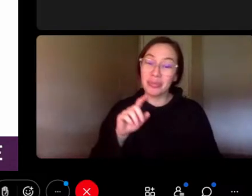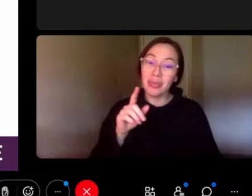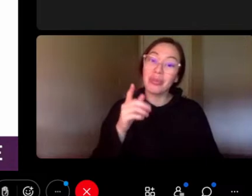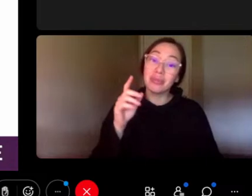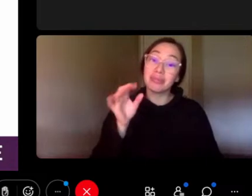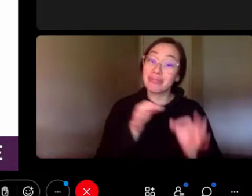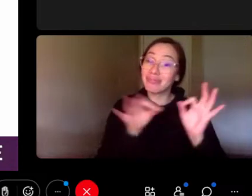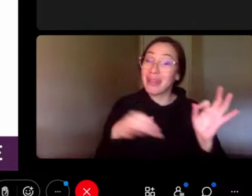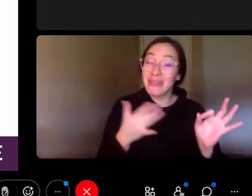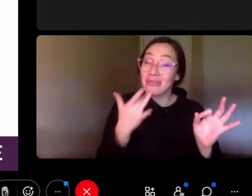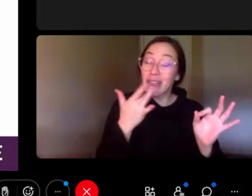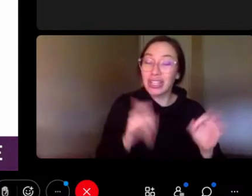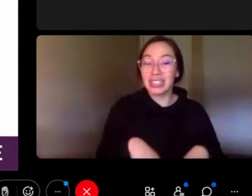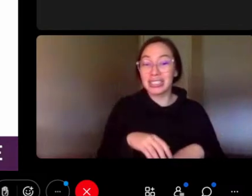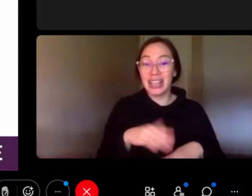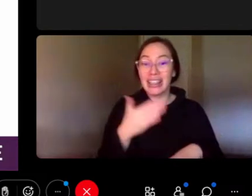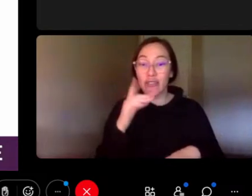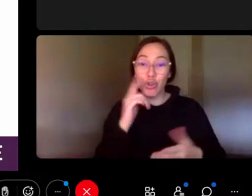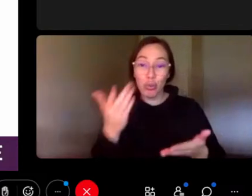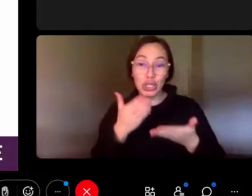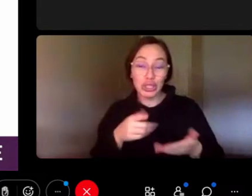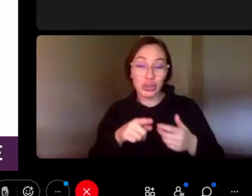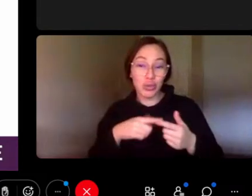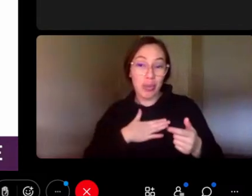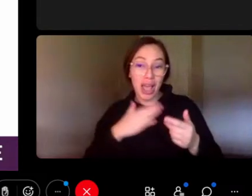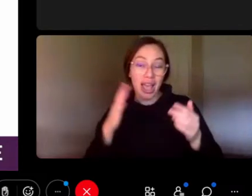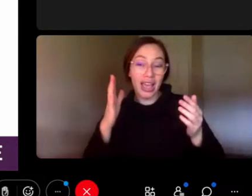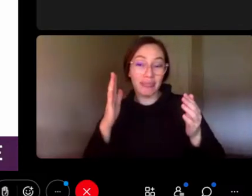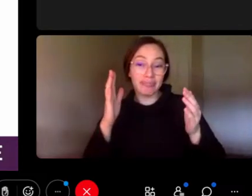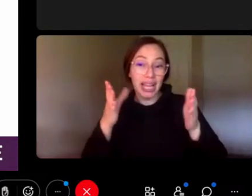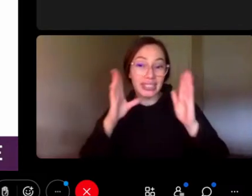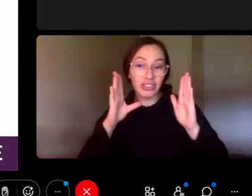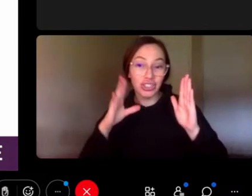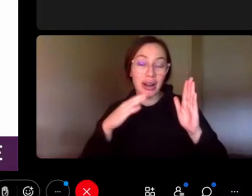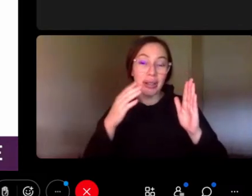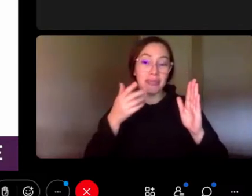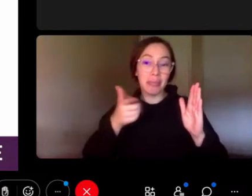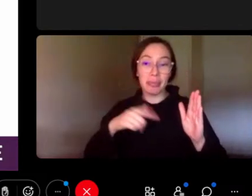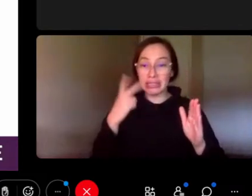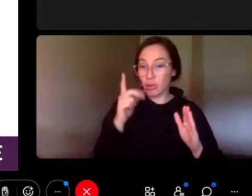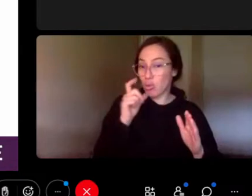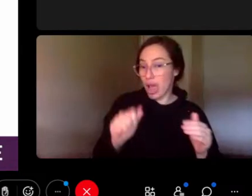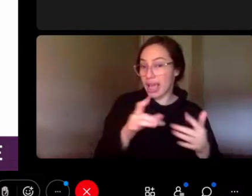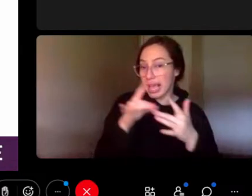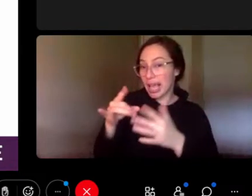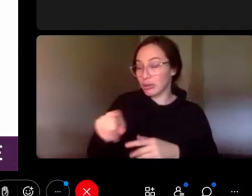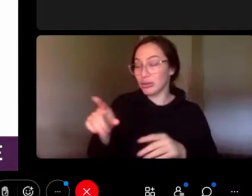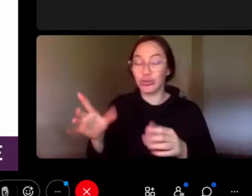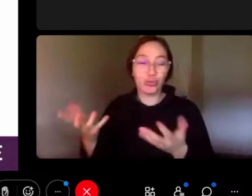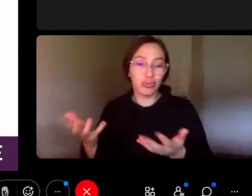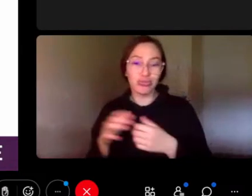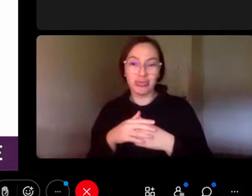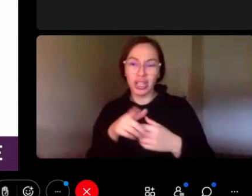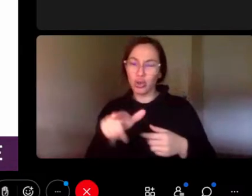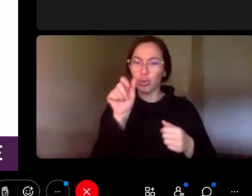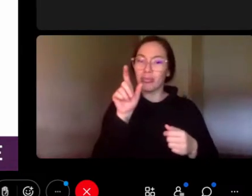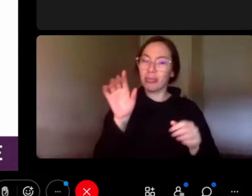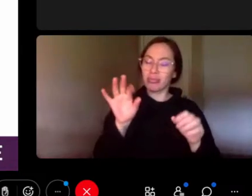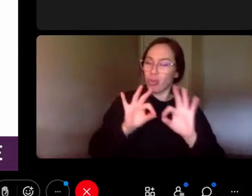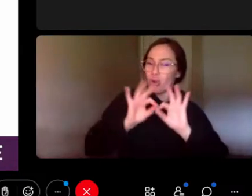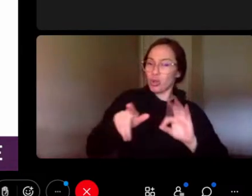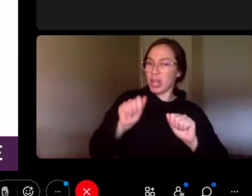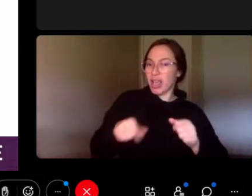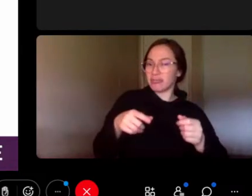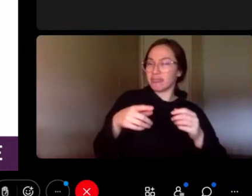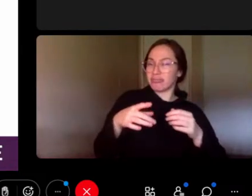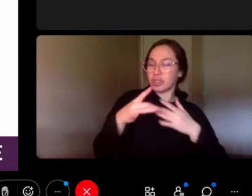can get you to somebody who can help you on this. And guide them, and don't walk away with it on your back. Direct that person how they can solve